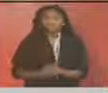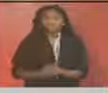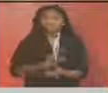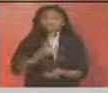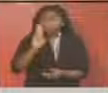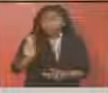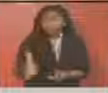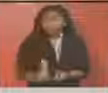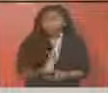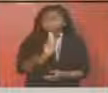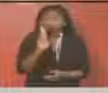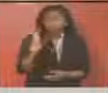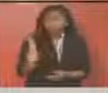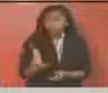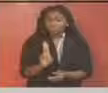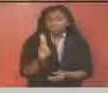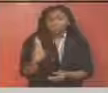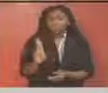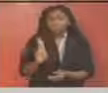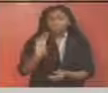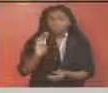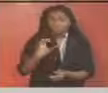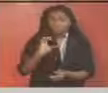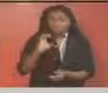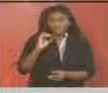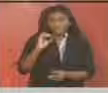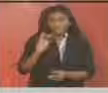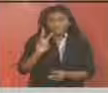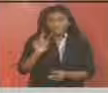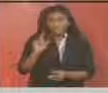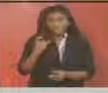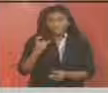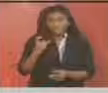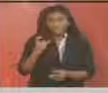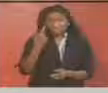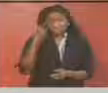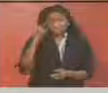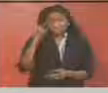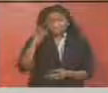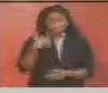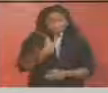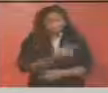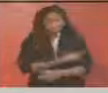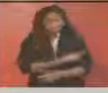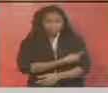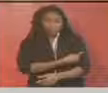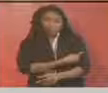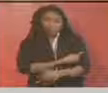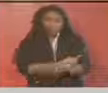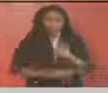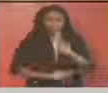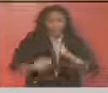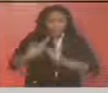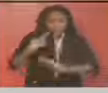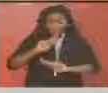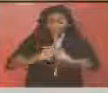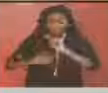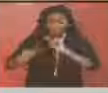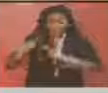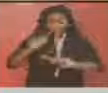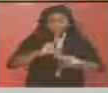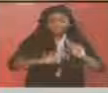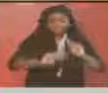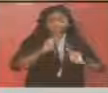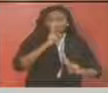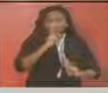COVAX to vaccinate 20% of the world's population, or of the countries that